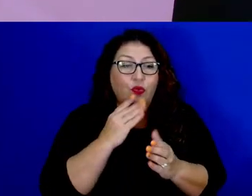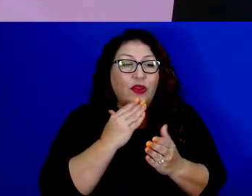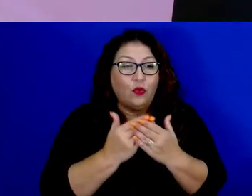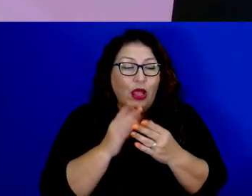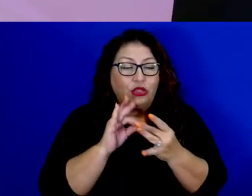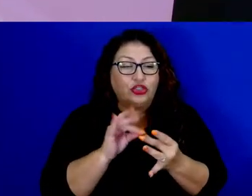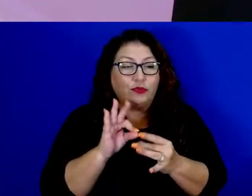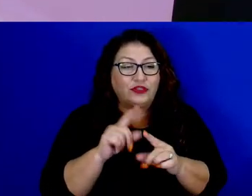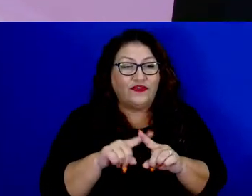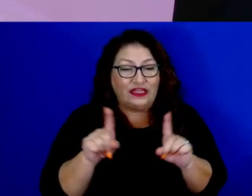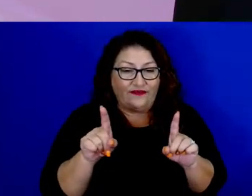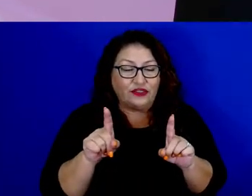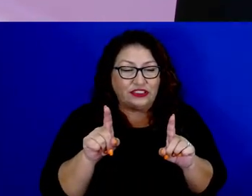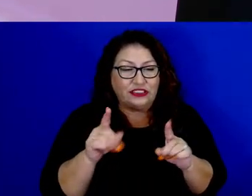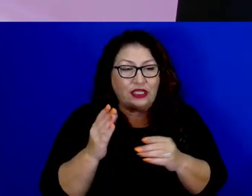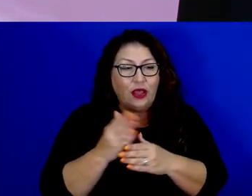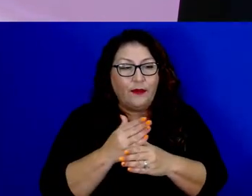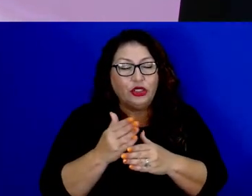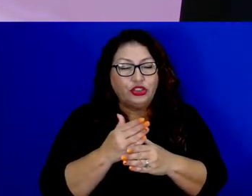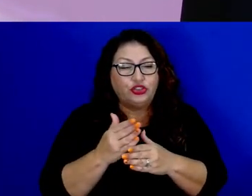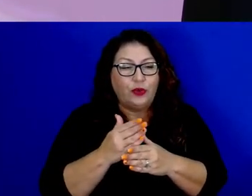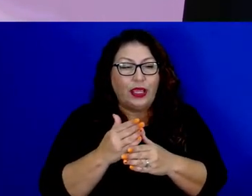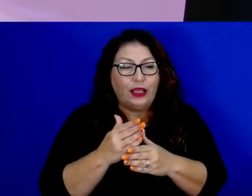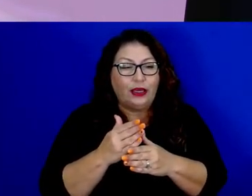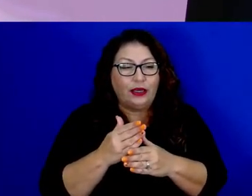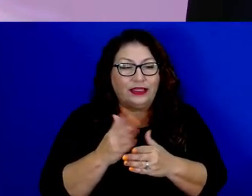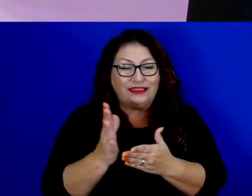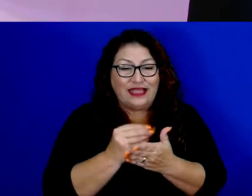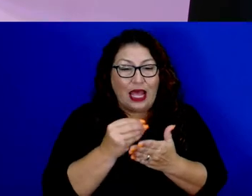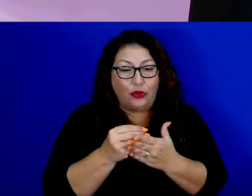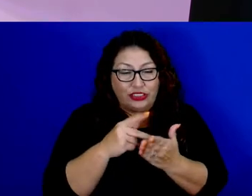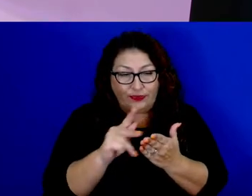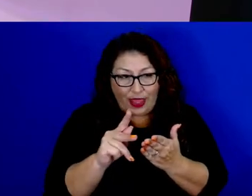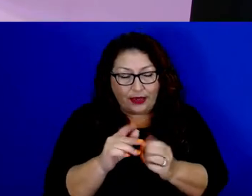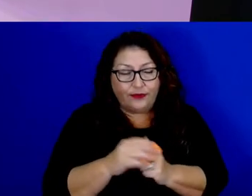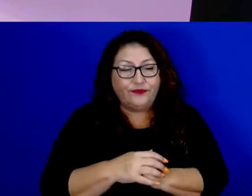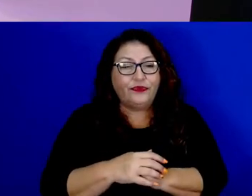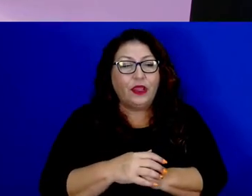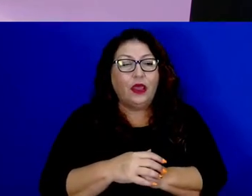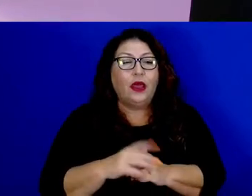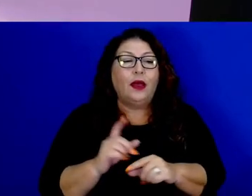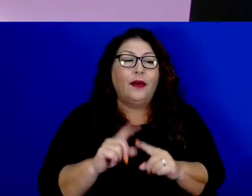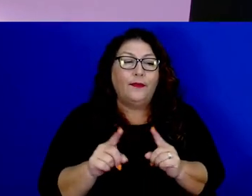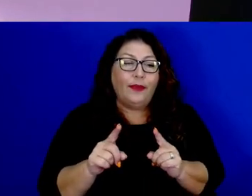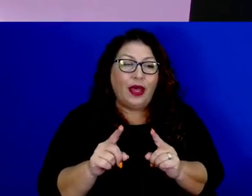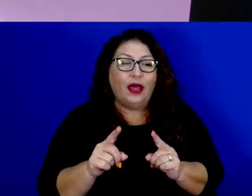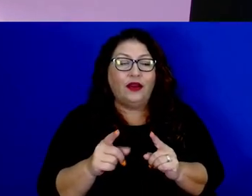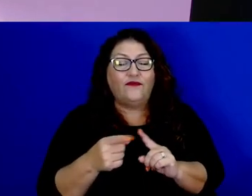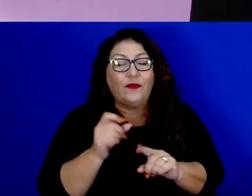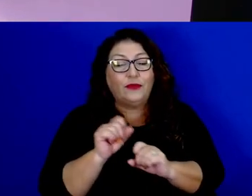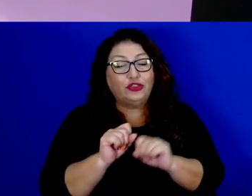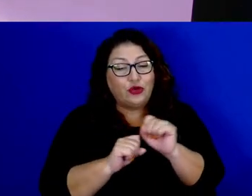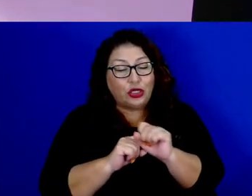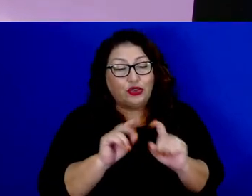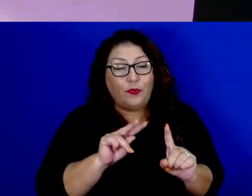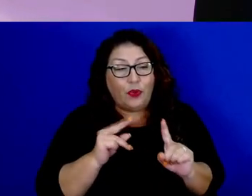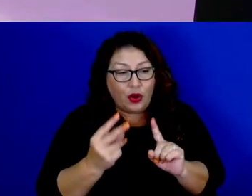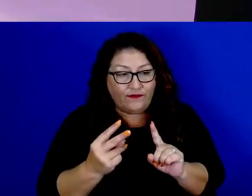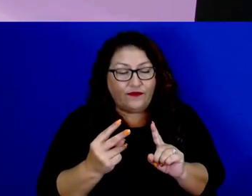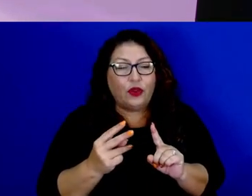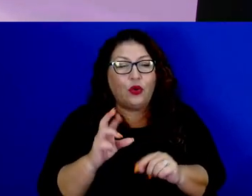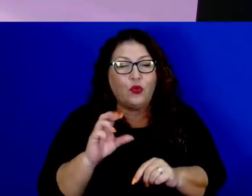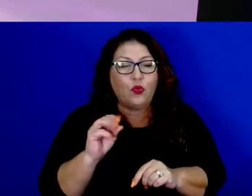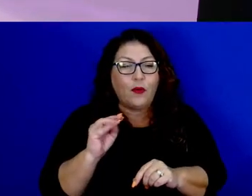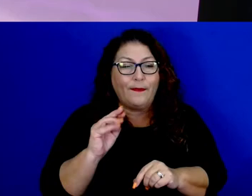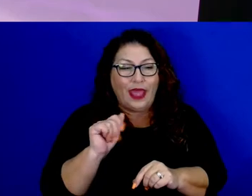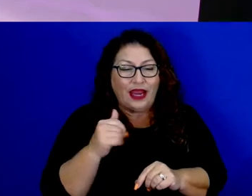between salaries paid. Nevertheless, I mean, from a structural point of view, Romania has a lot of things to do, and I think